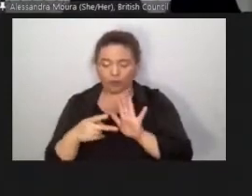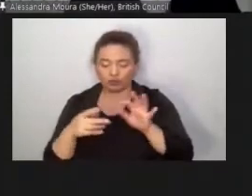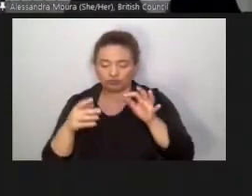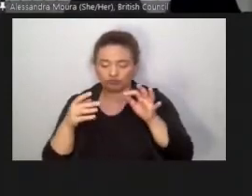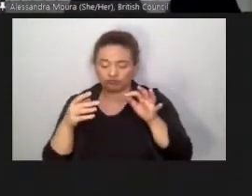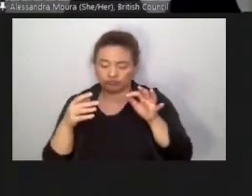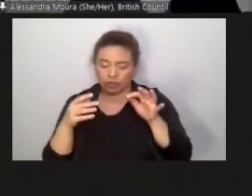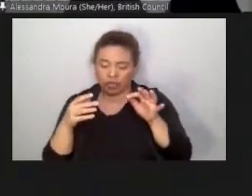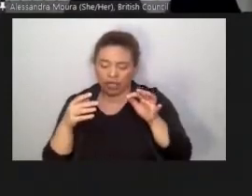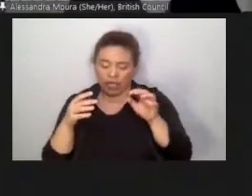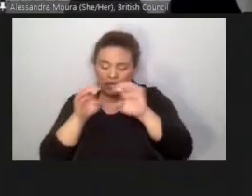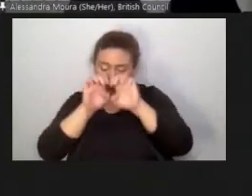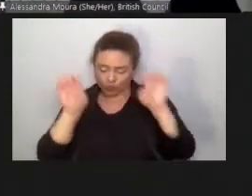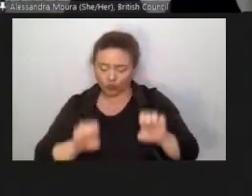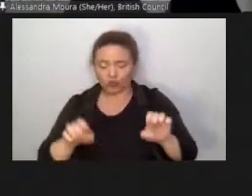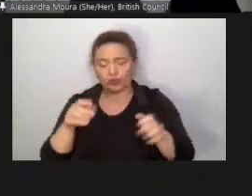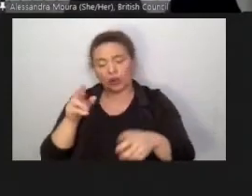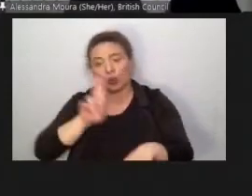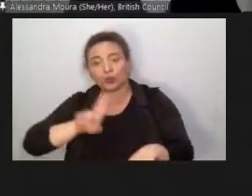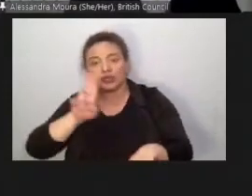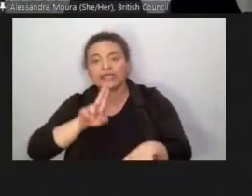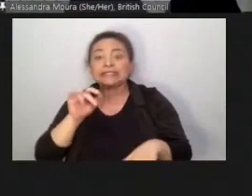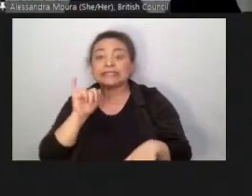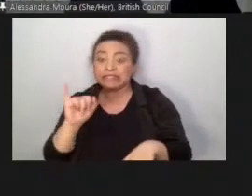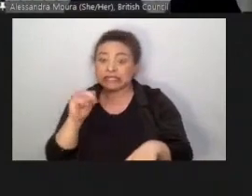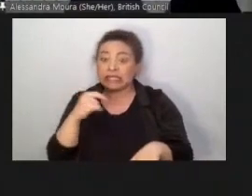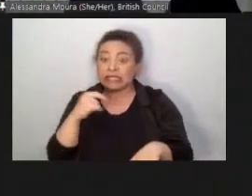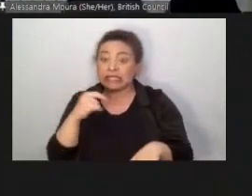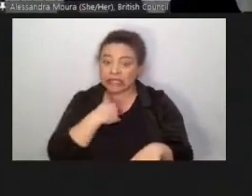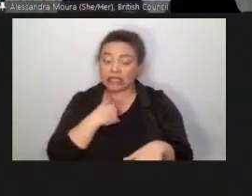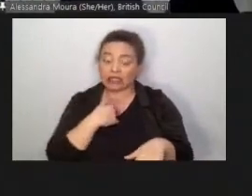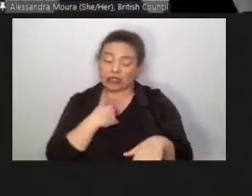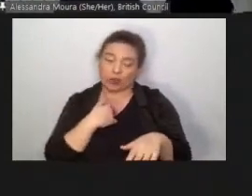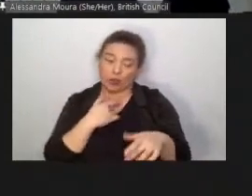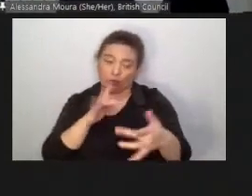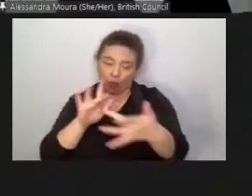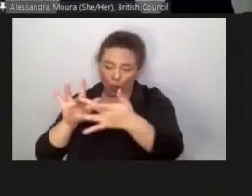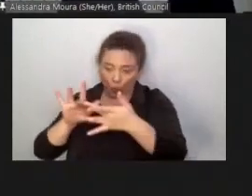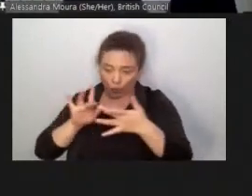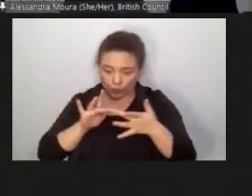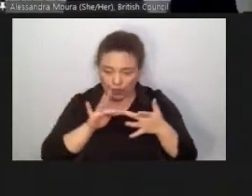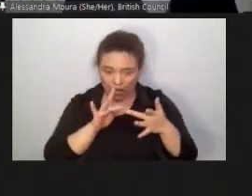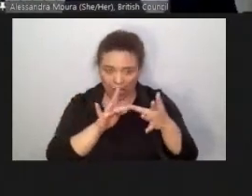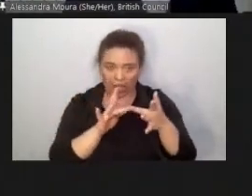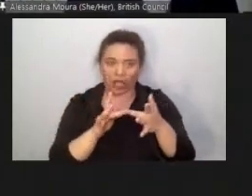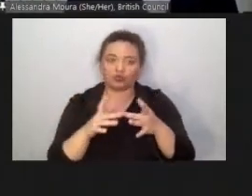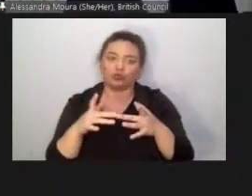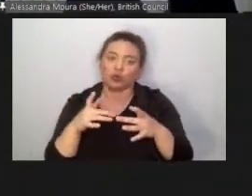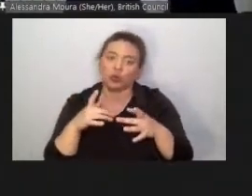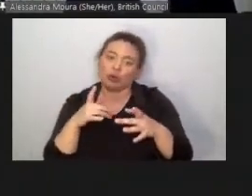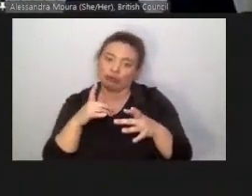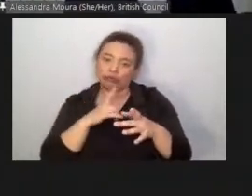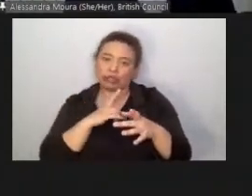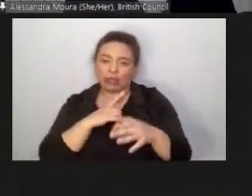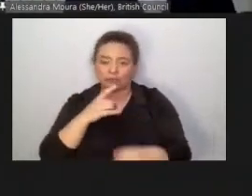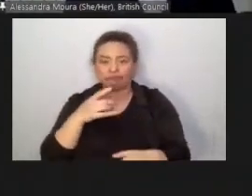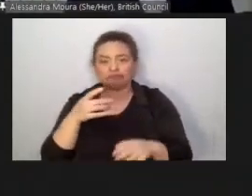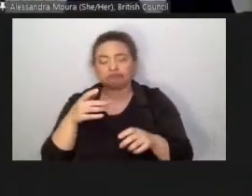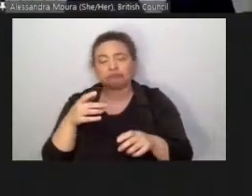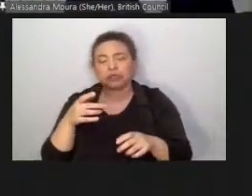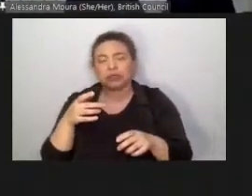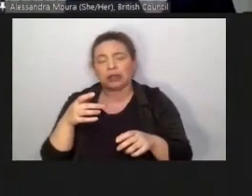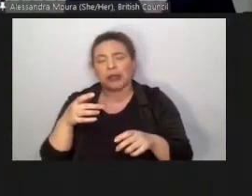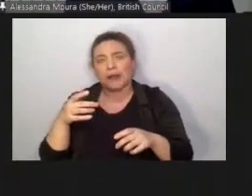circle, then it's with each of the professional practices or any of the professional practices, then you just become aware of a